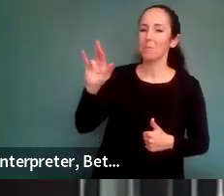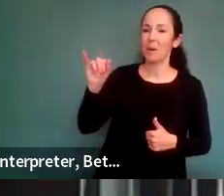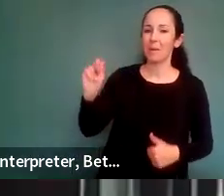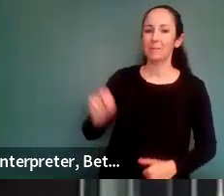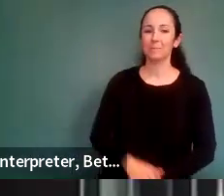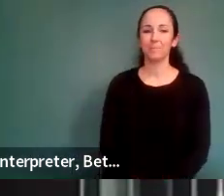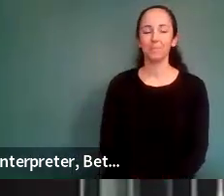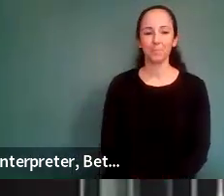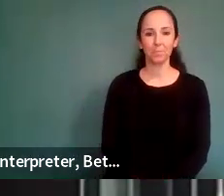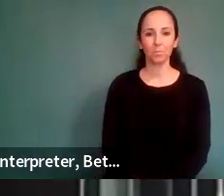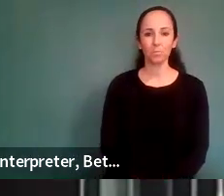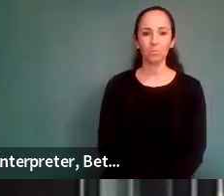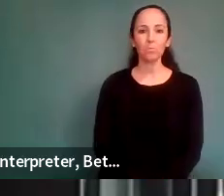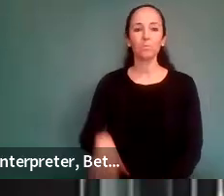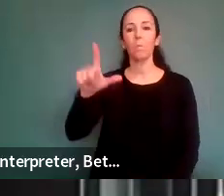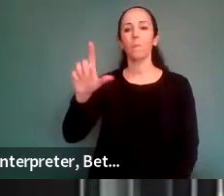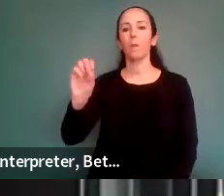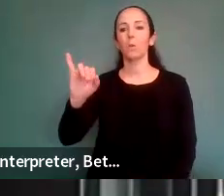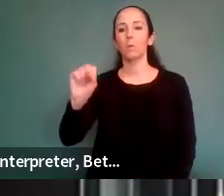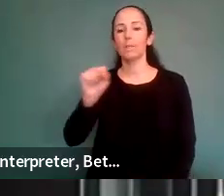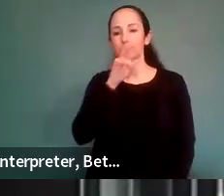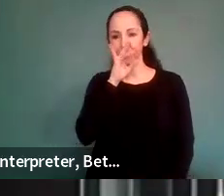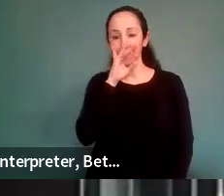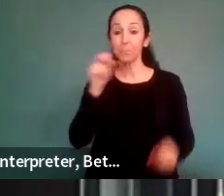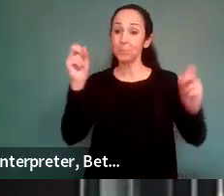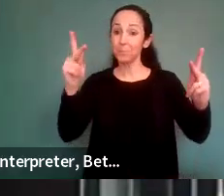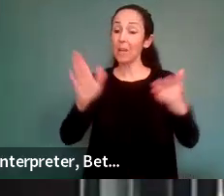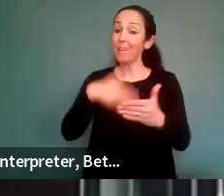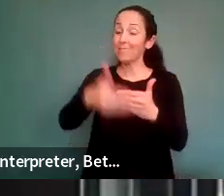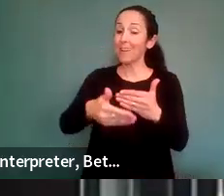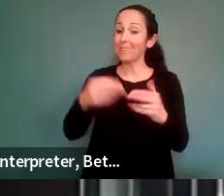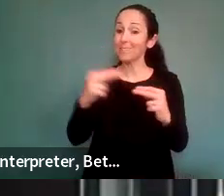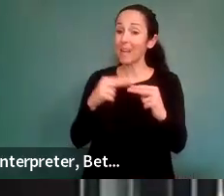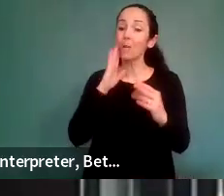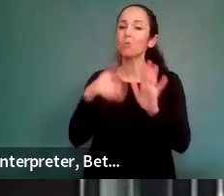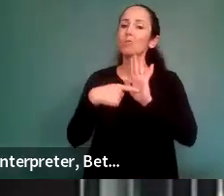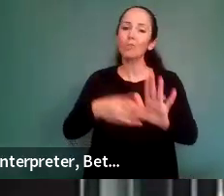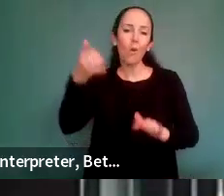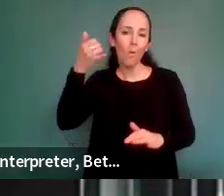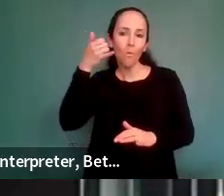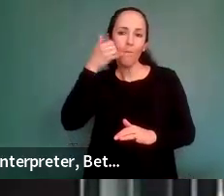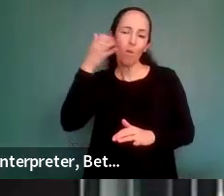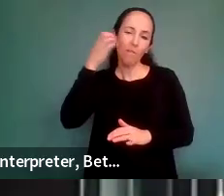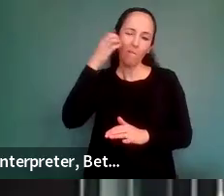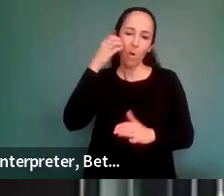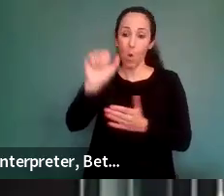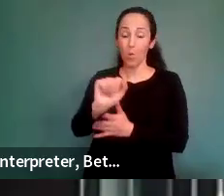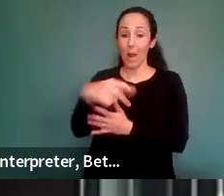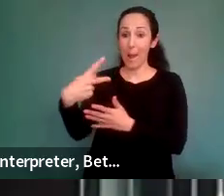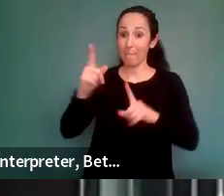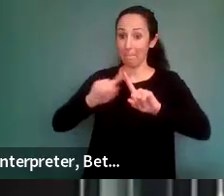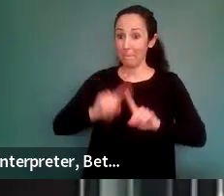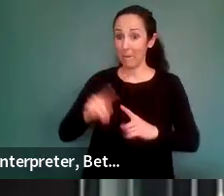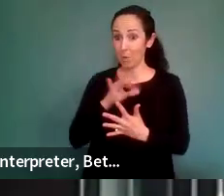All right, so our next slide, we'll be demonstrating some phone apps. It's wonderful to